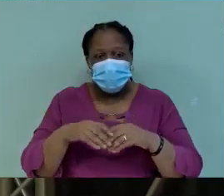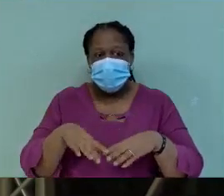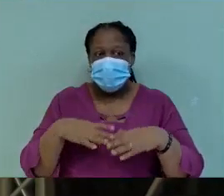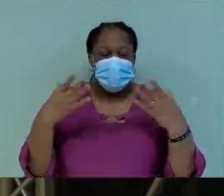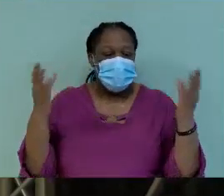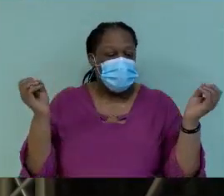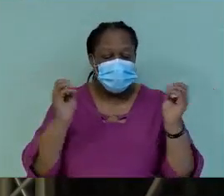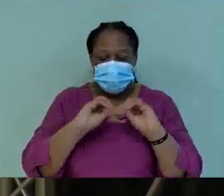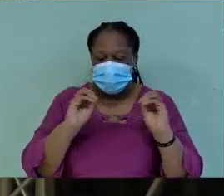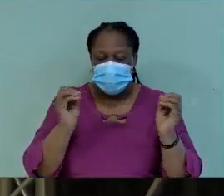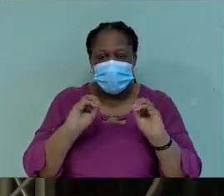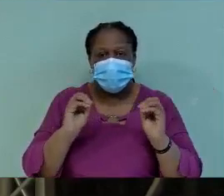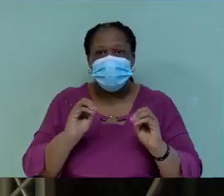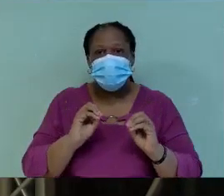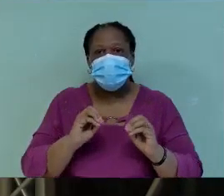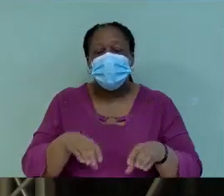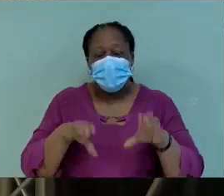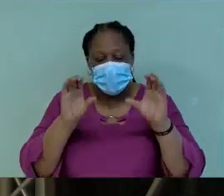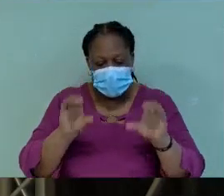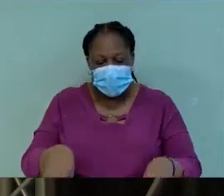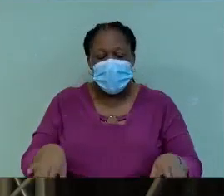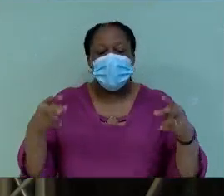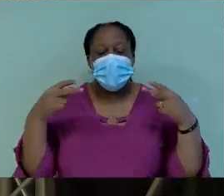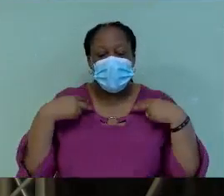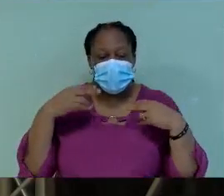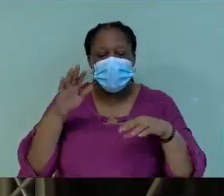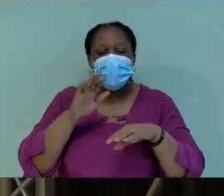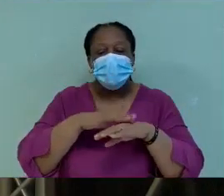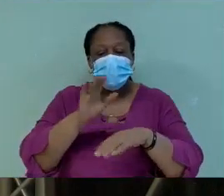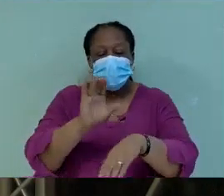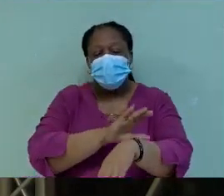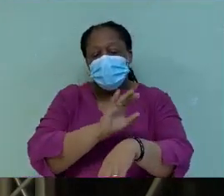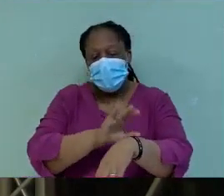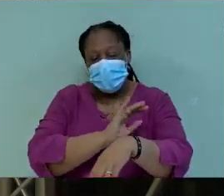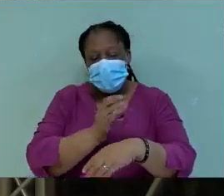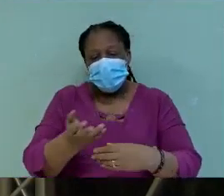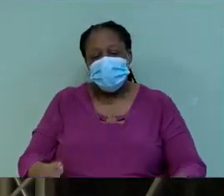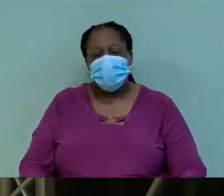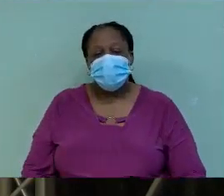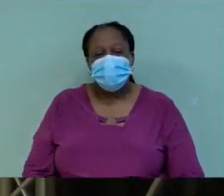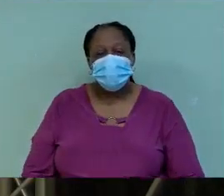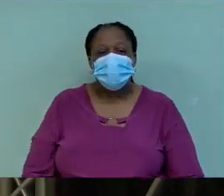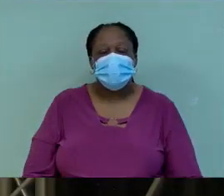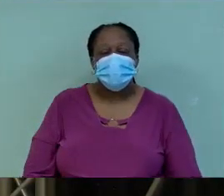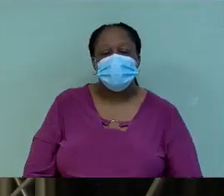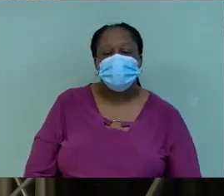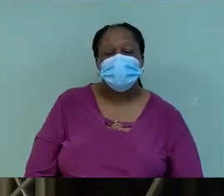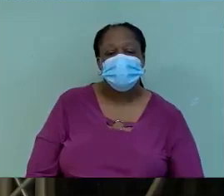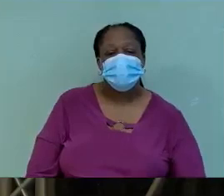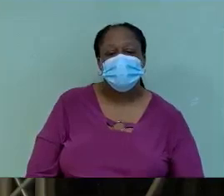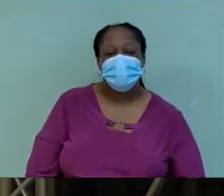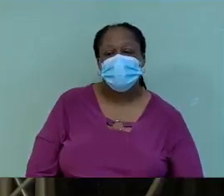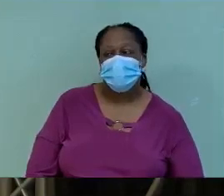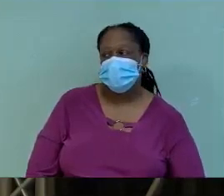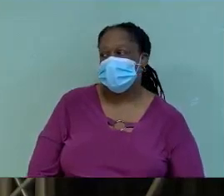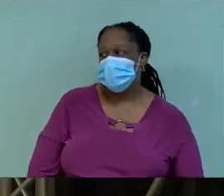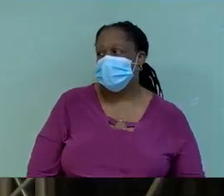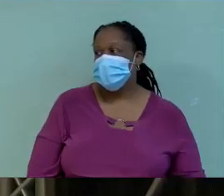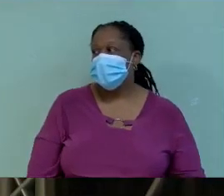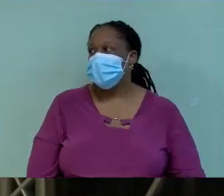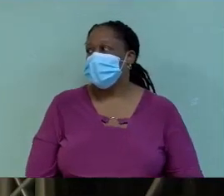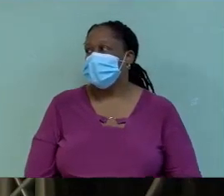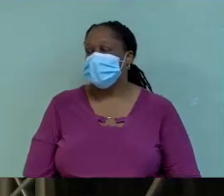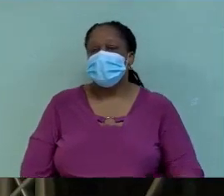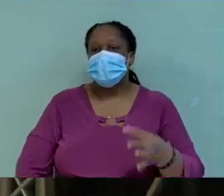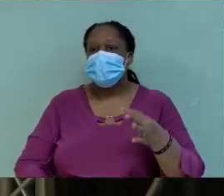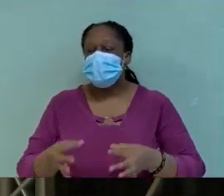However, these events are permitted, or activities are permitted virtually. So